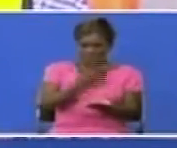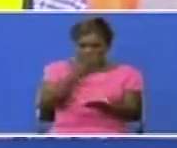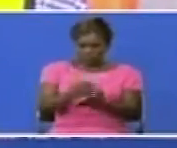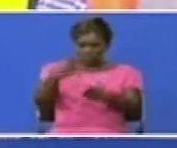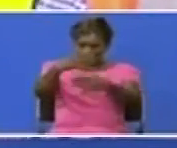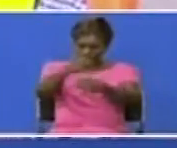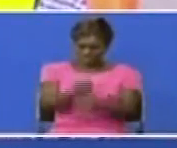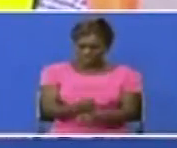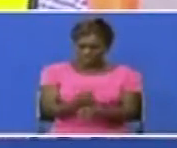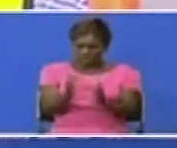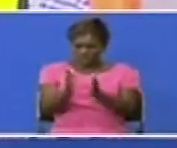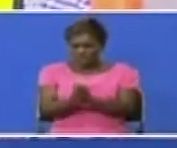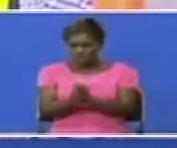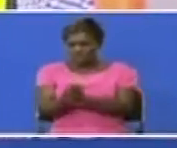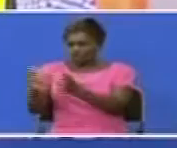mining communities and